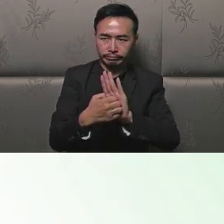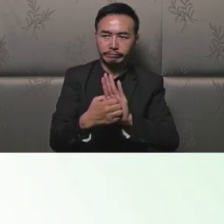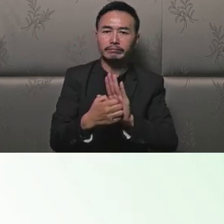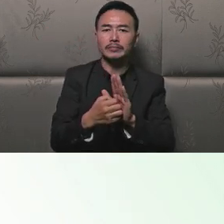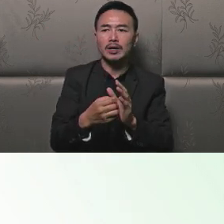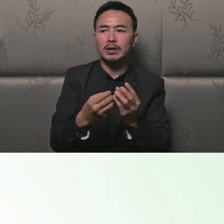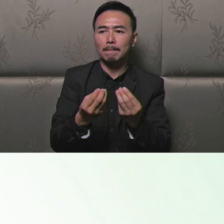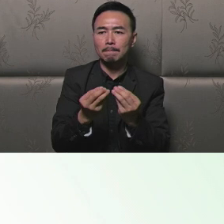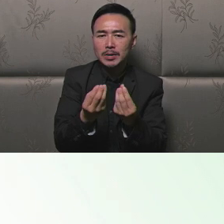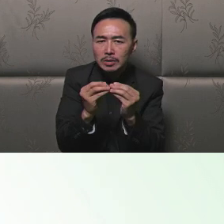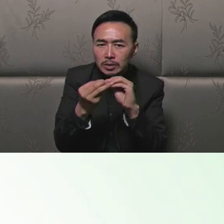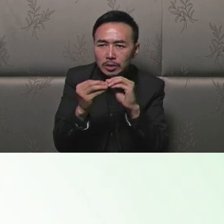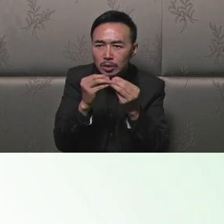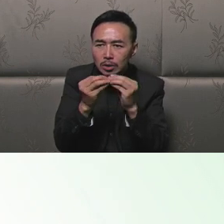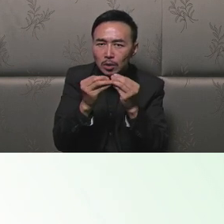2023.